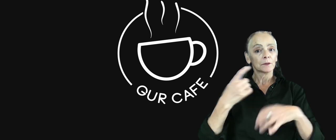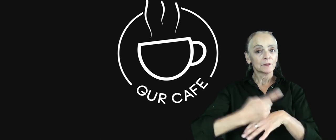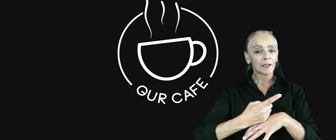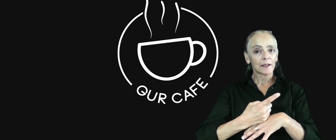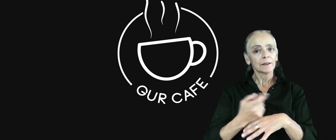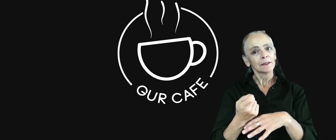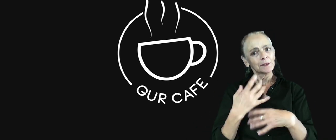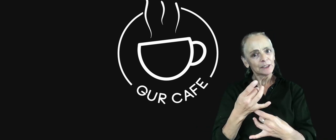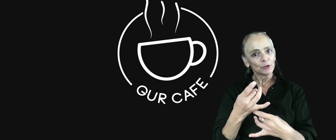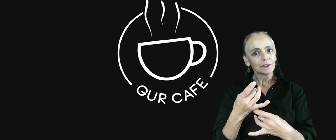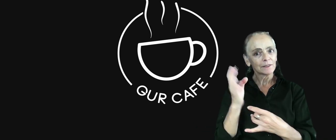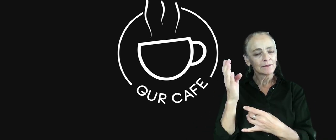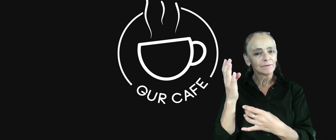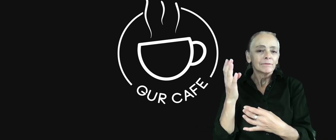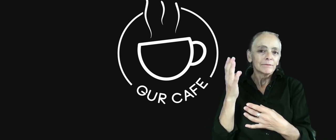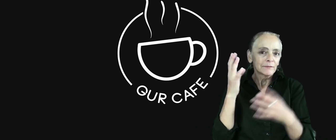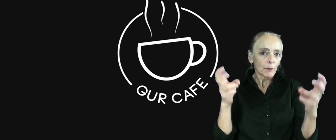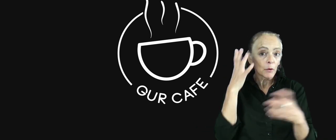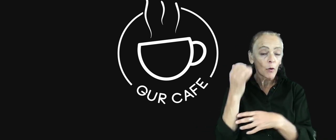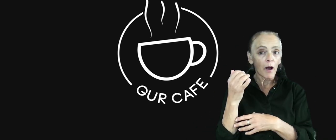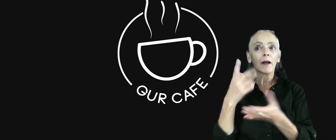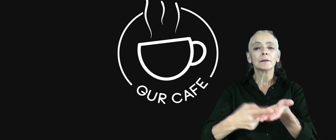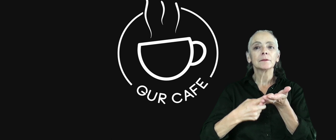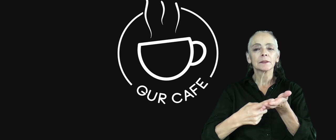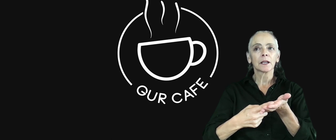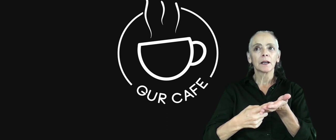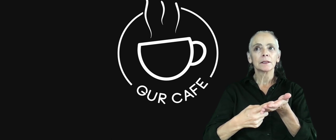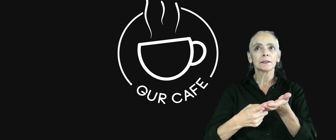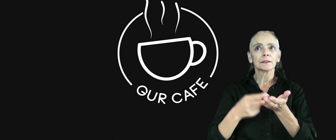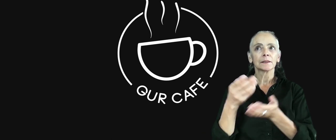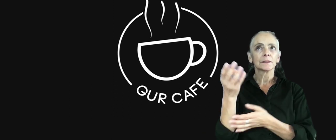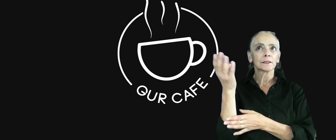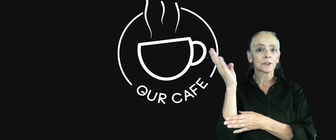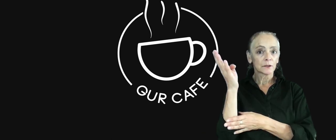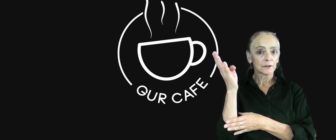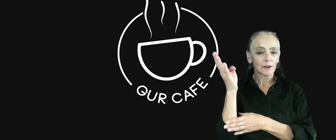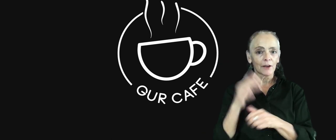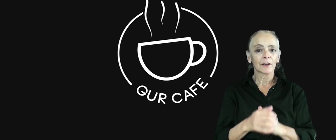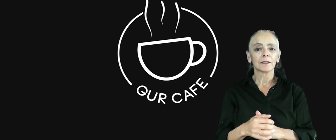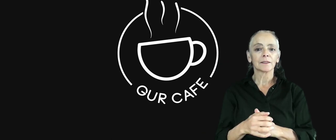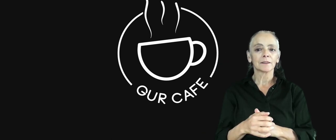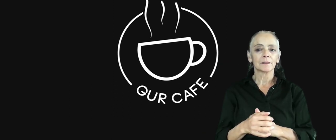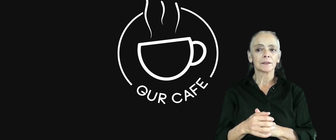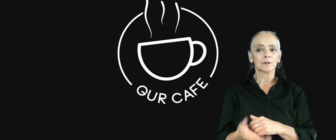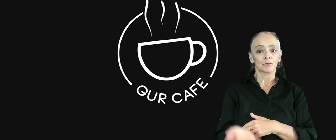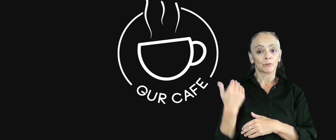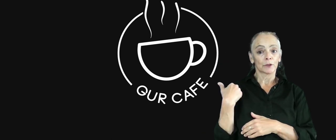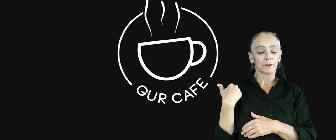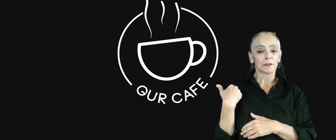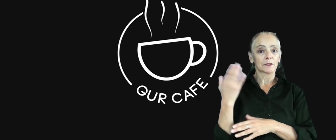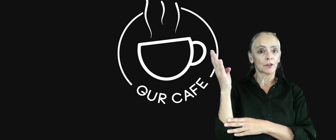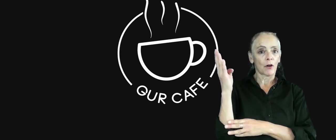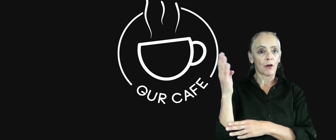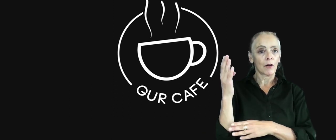is a little bit of an interesting one because we're actually going to be discussing a talk that was previously given